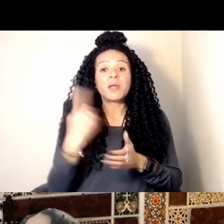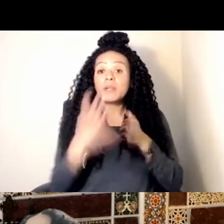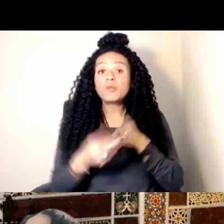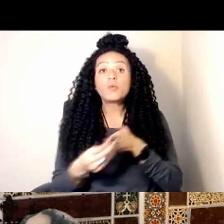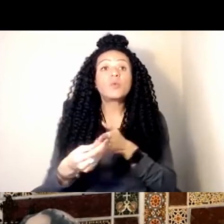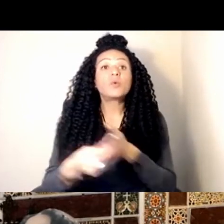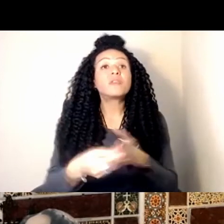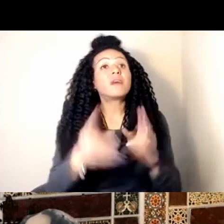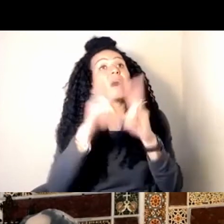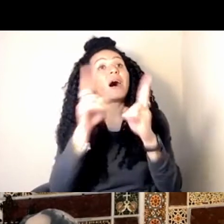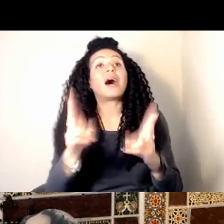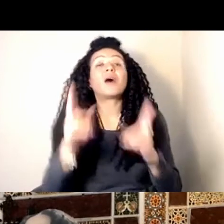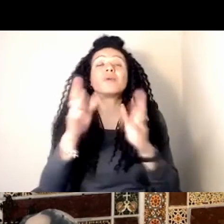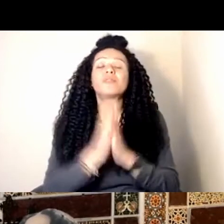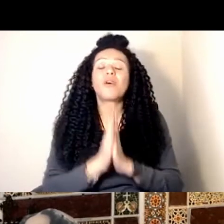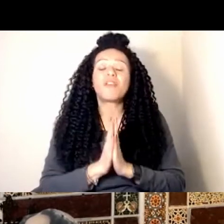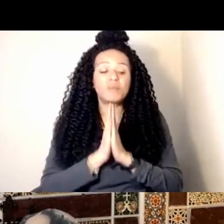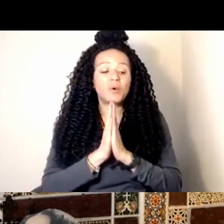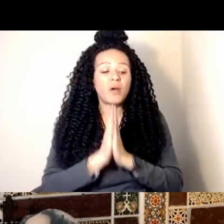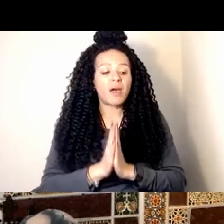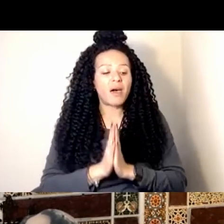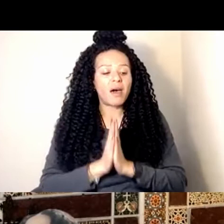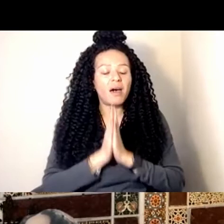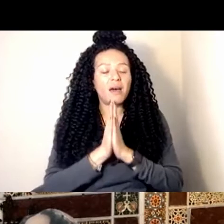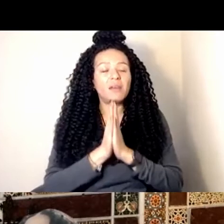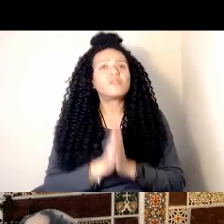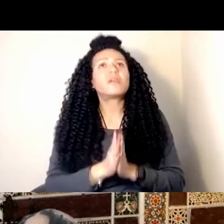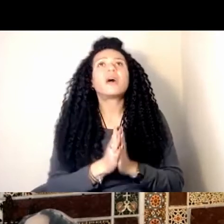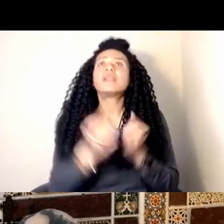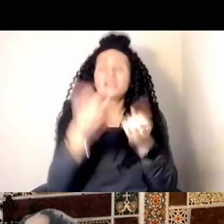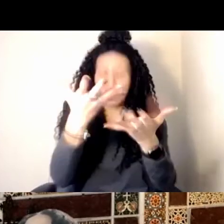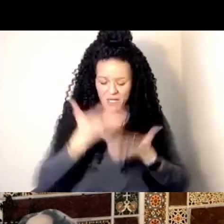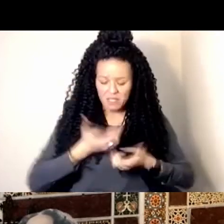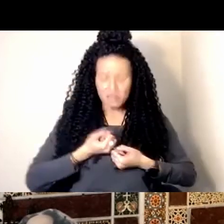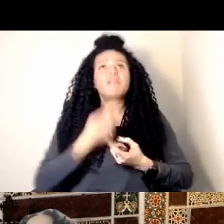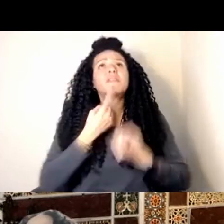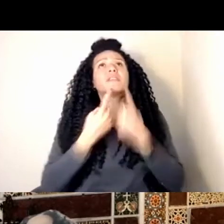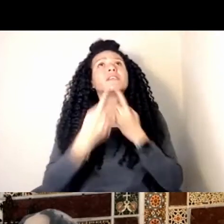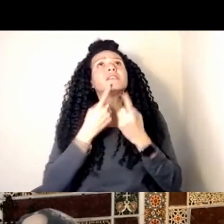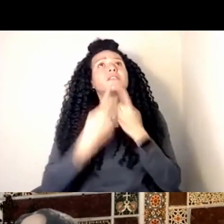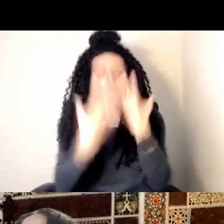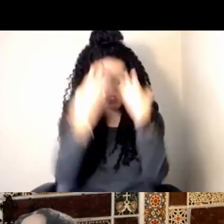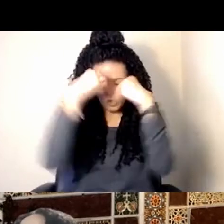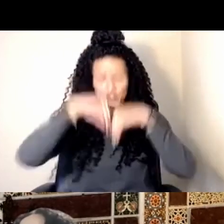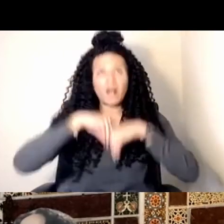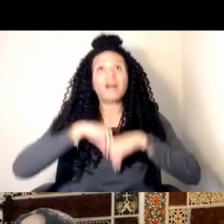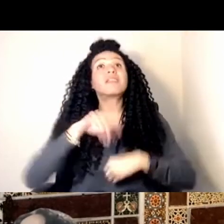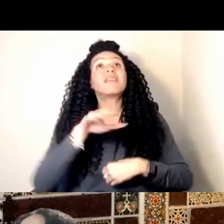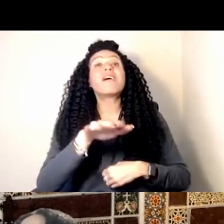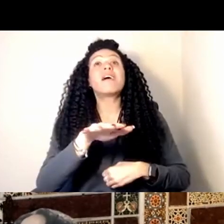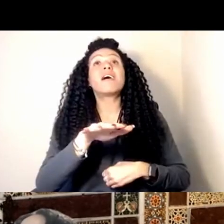Led me to the house of prayer, that I might gain